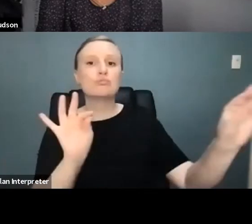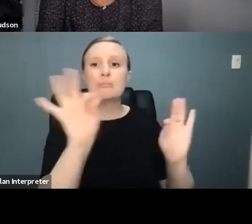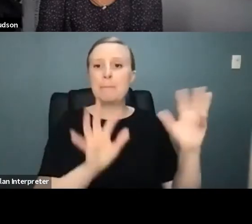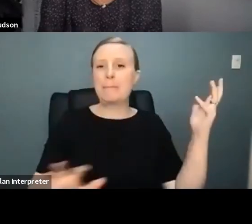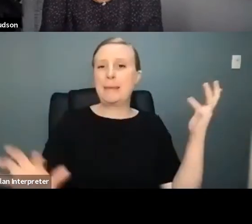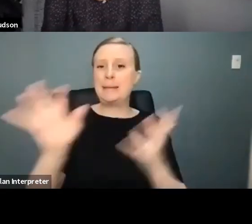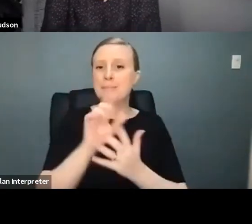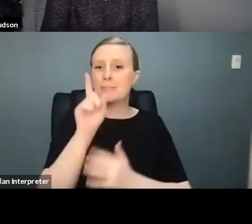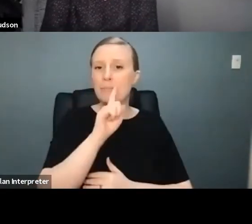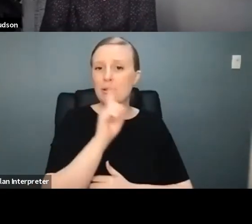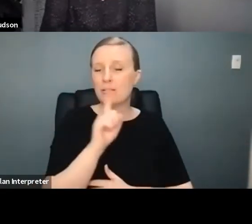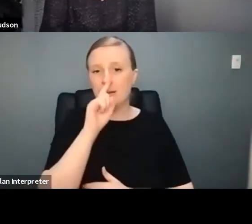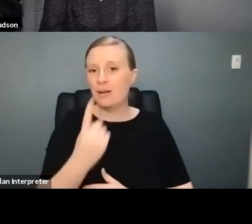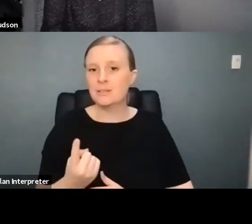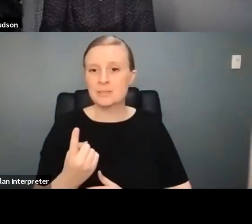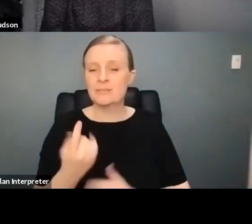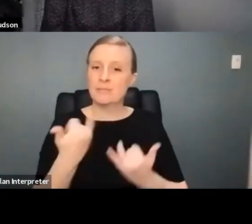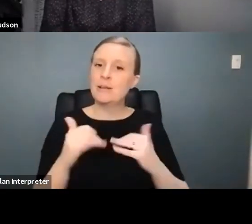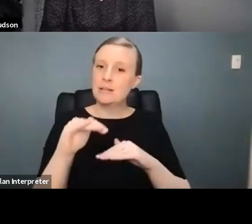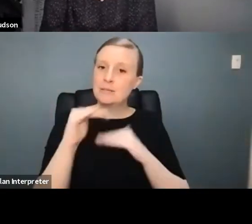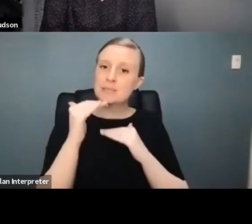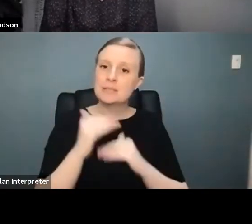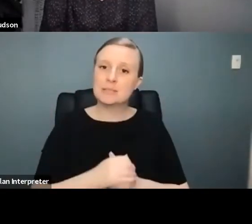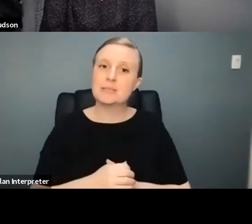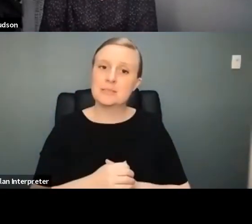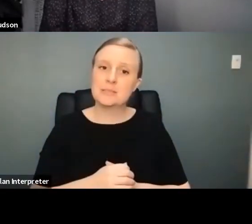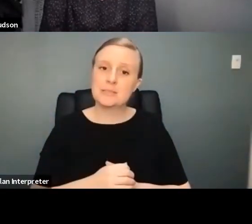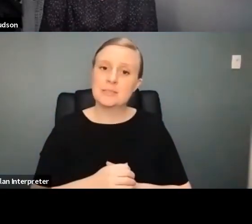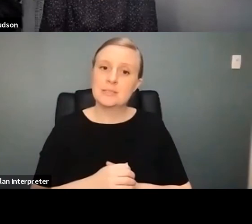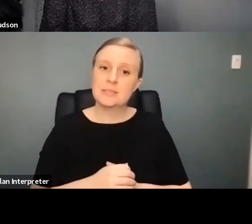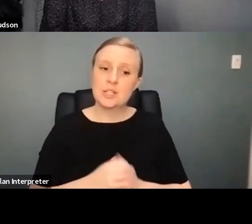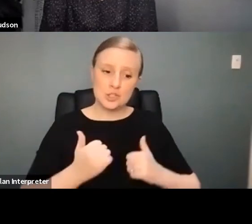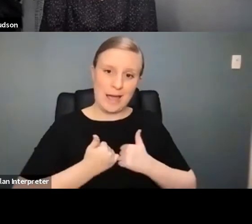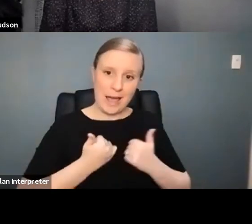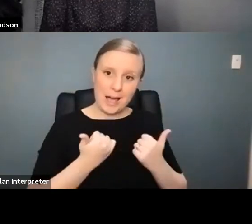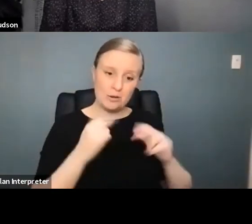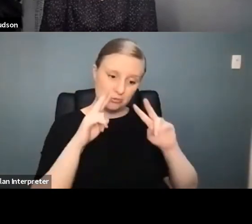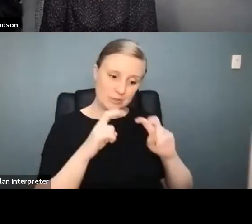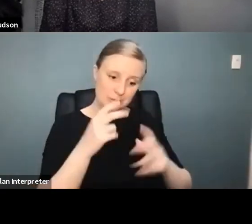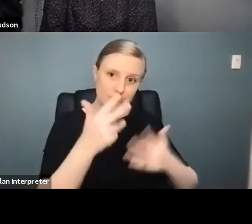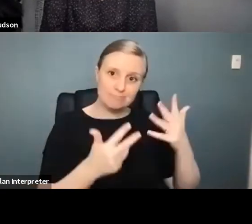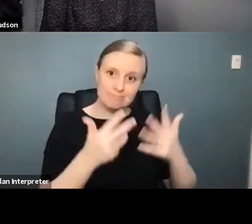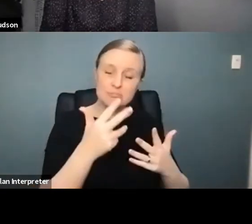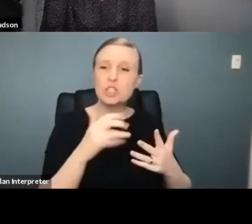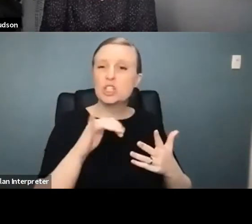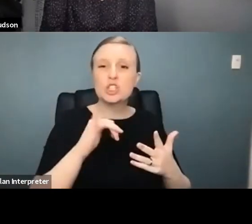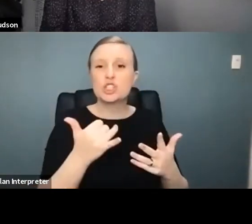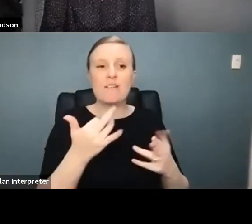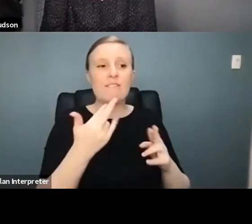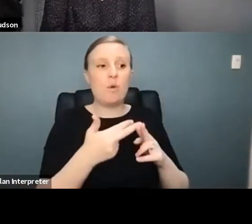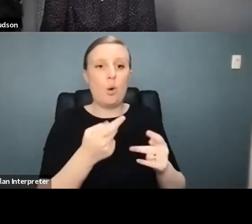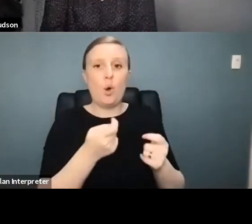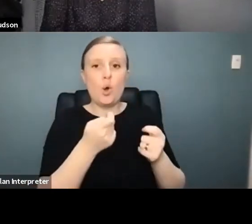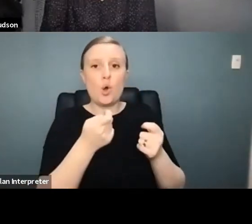cases. So the data set is best used as an early warning system data rather than data where we can make